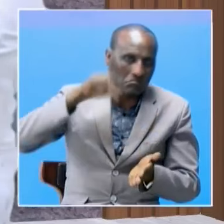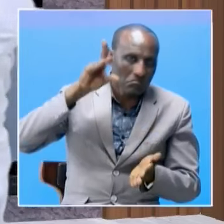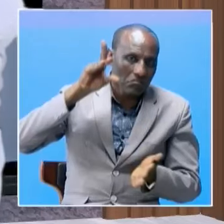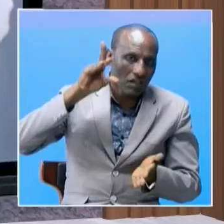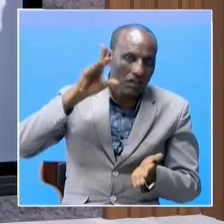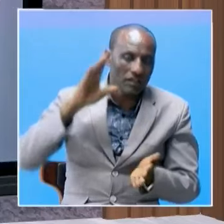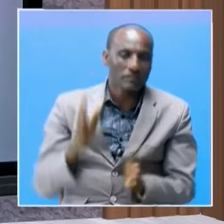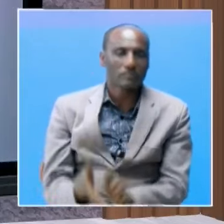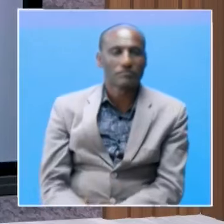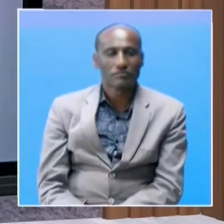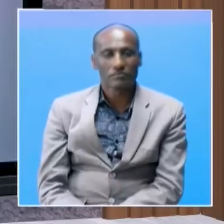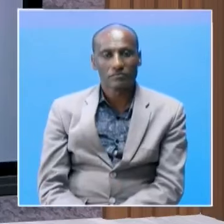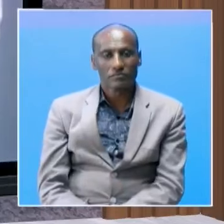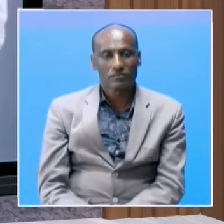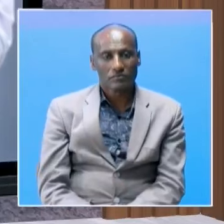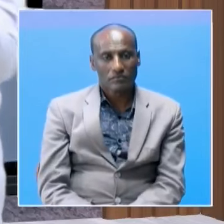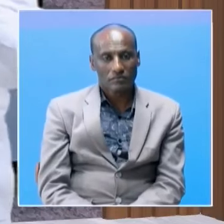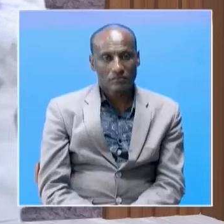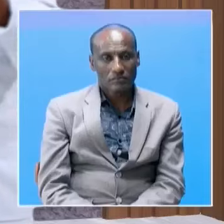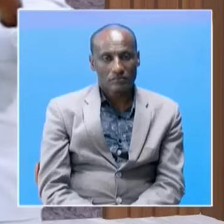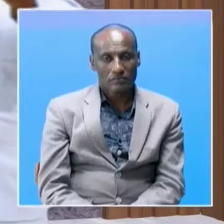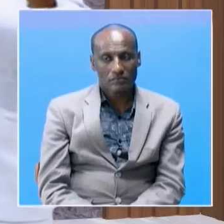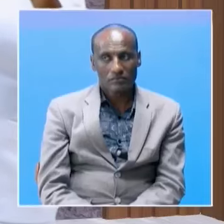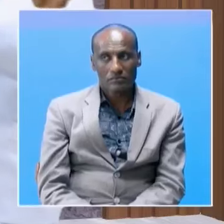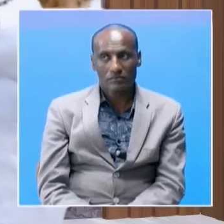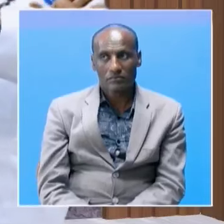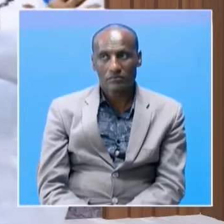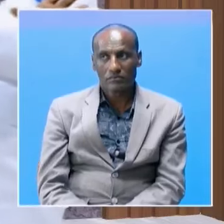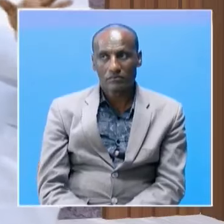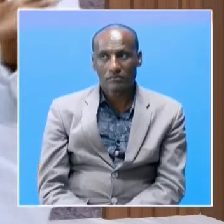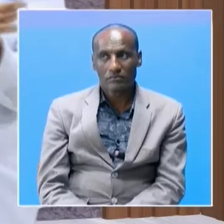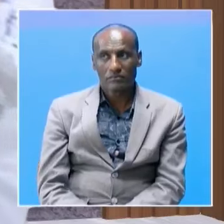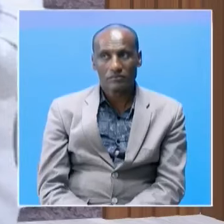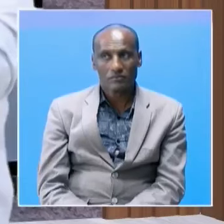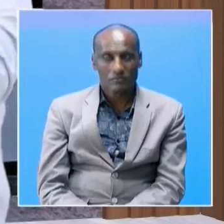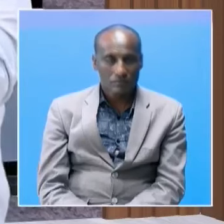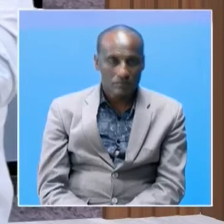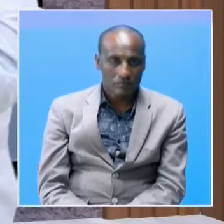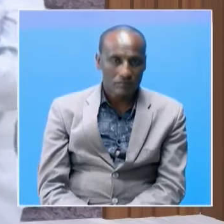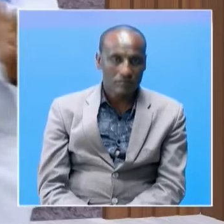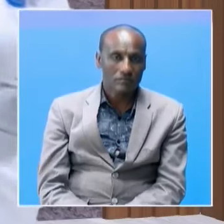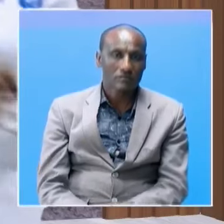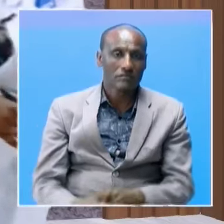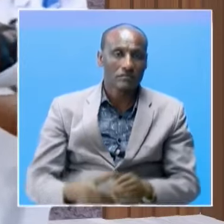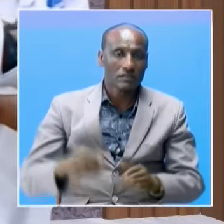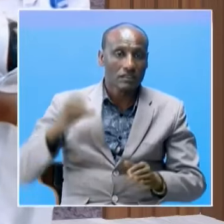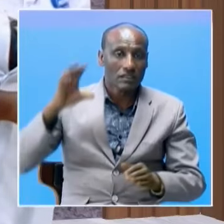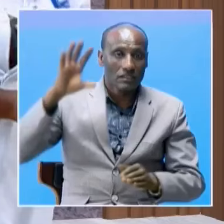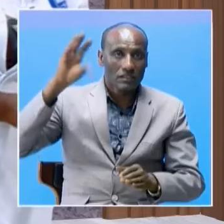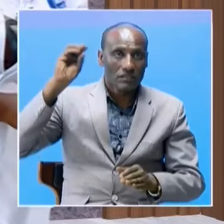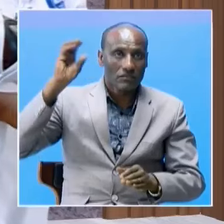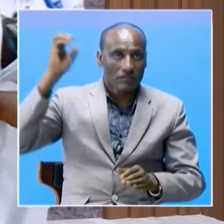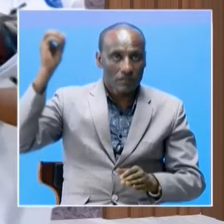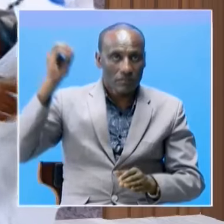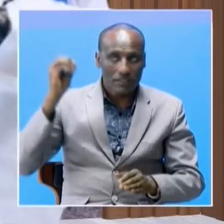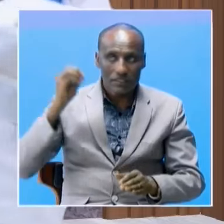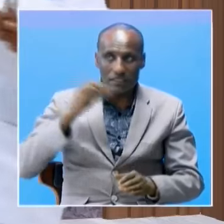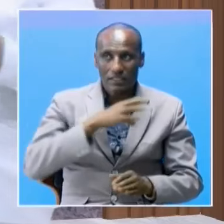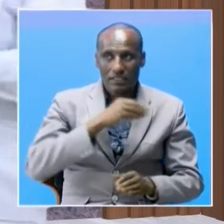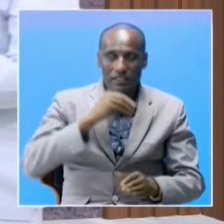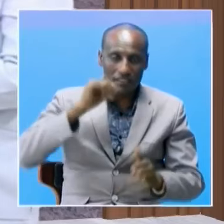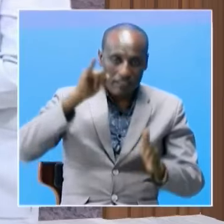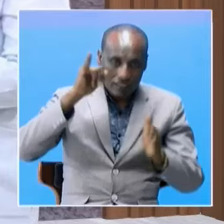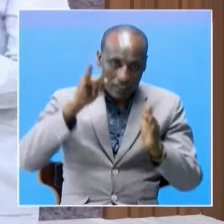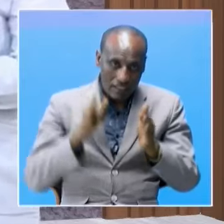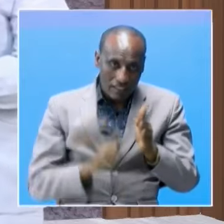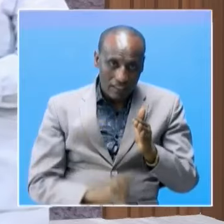were talking about the other auxiliaries with a possibility of 50% and less, right? But in